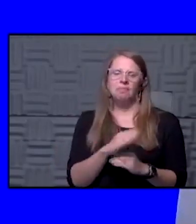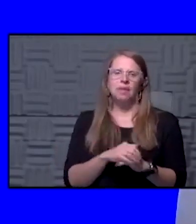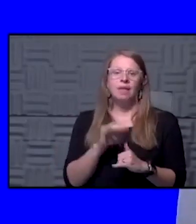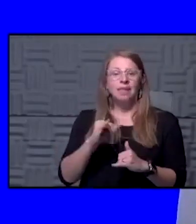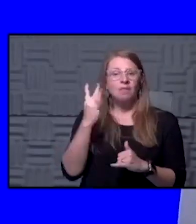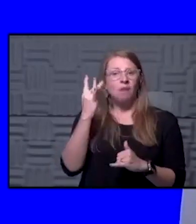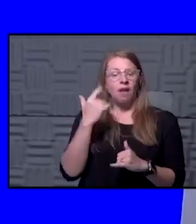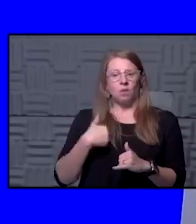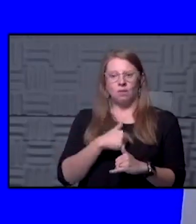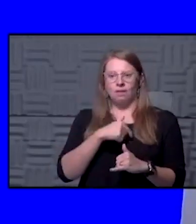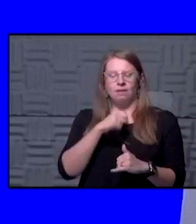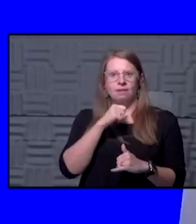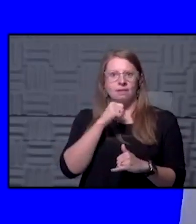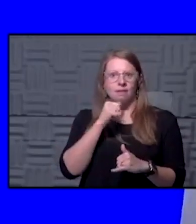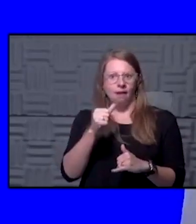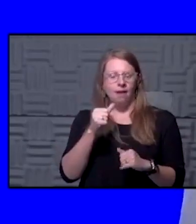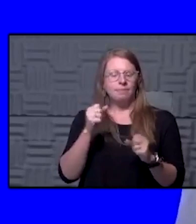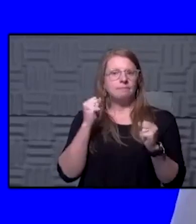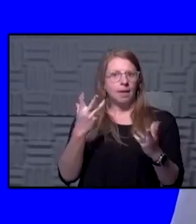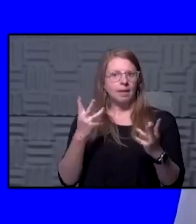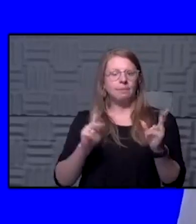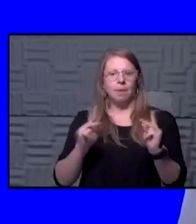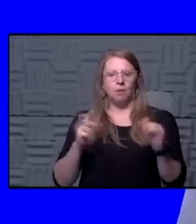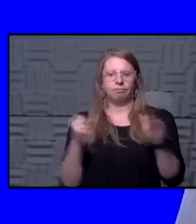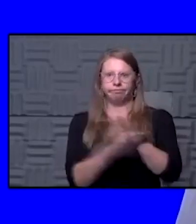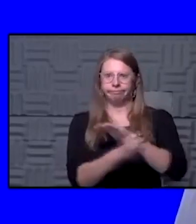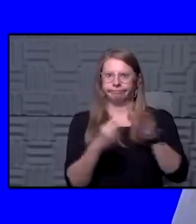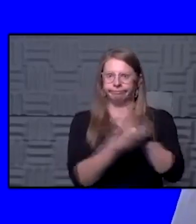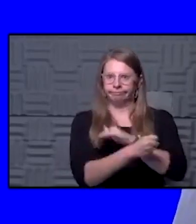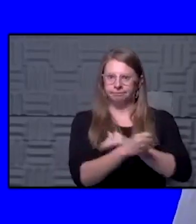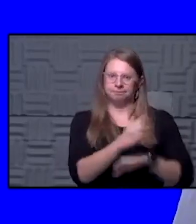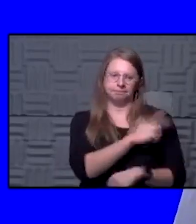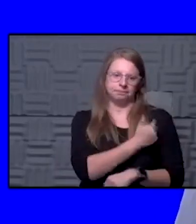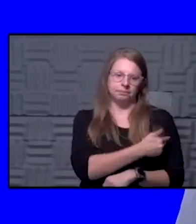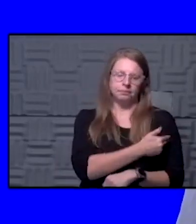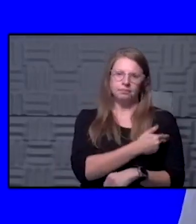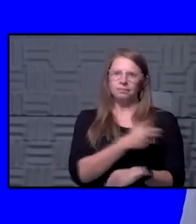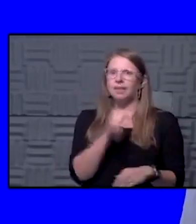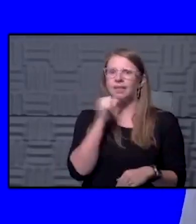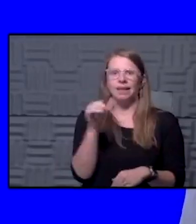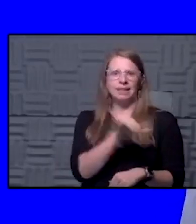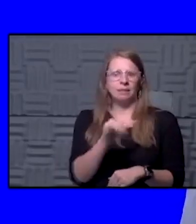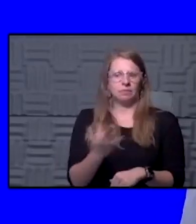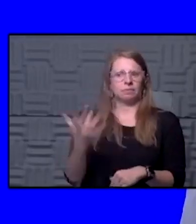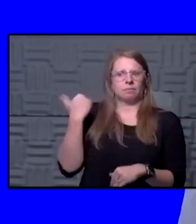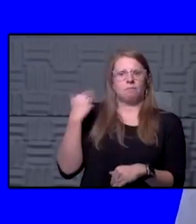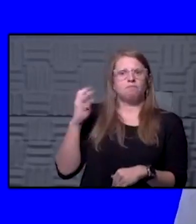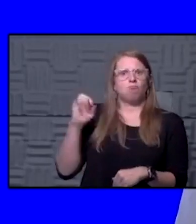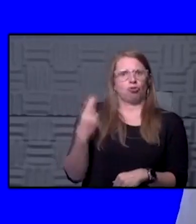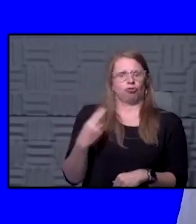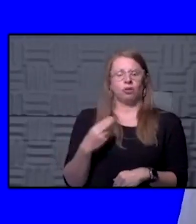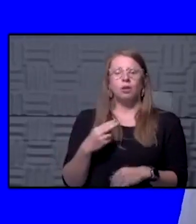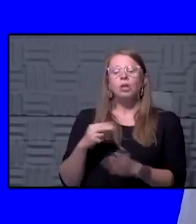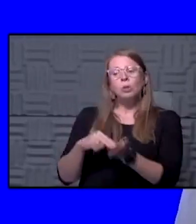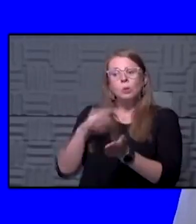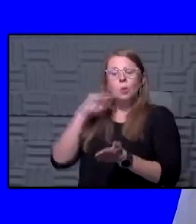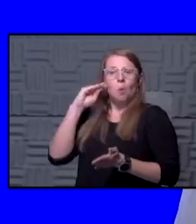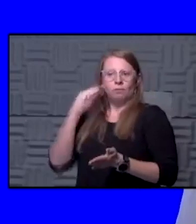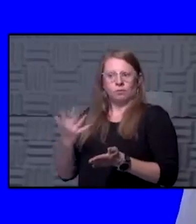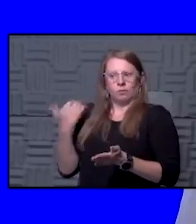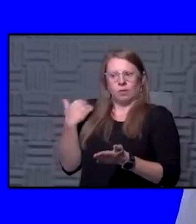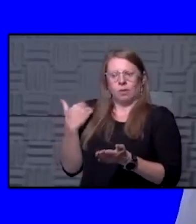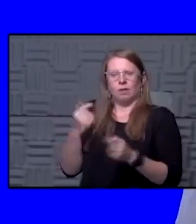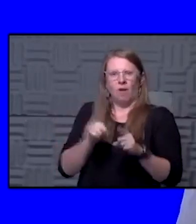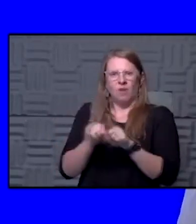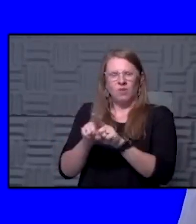reasons why we aren't seeing the hospitalizations like we were initially when you had a lot of the nursing homes, but also you had other people